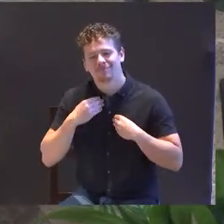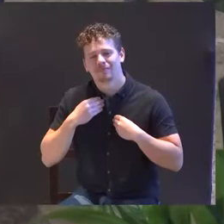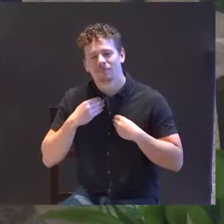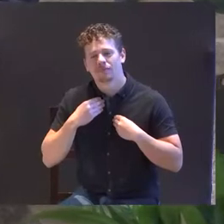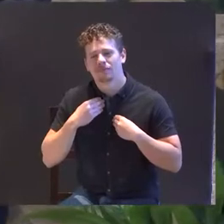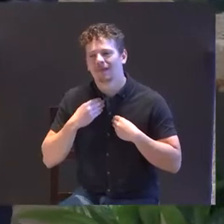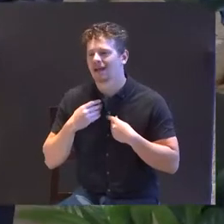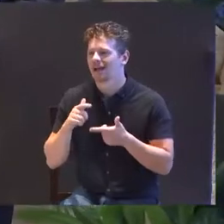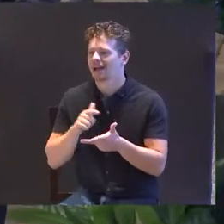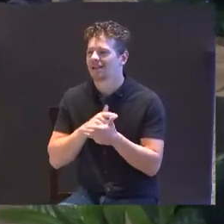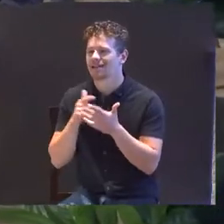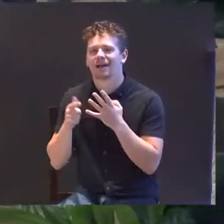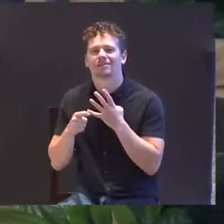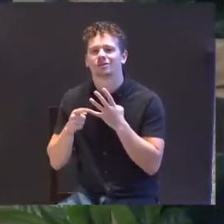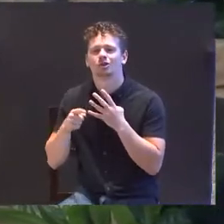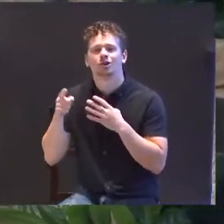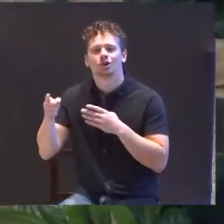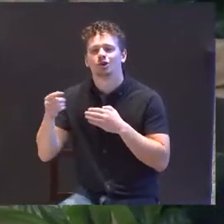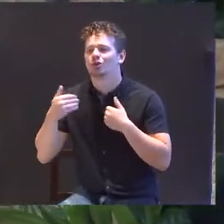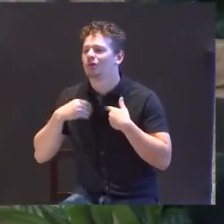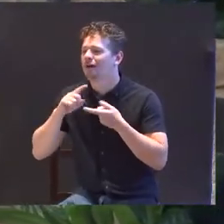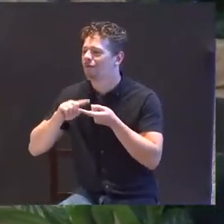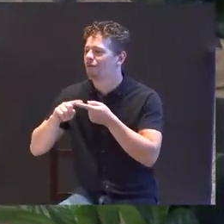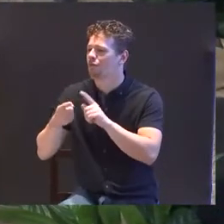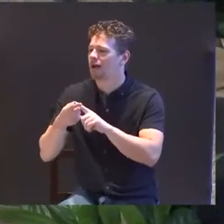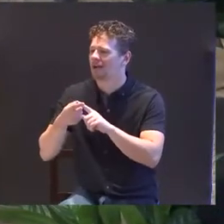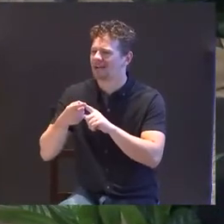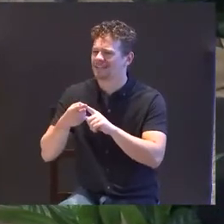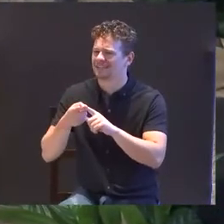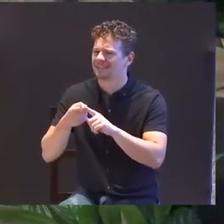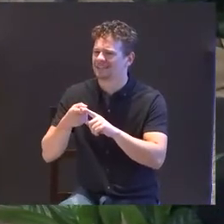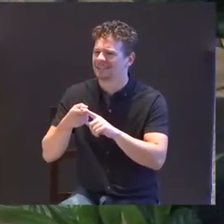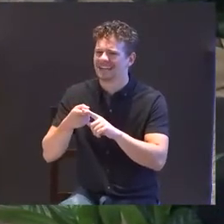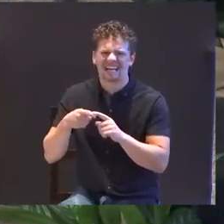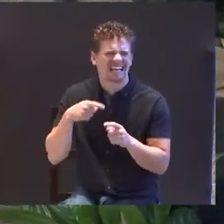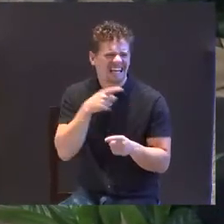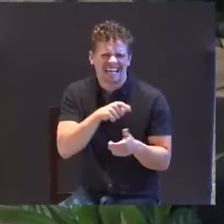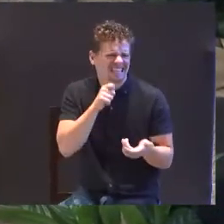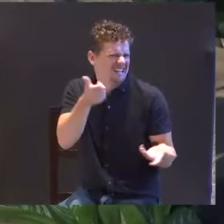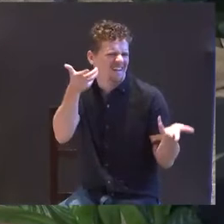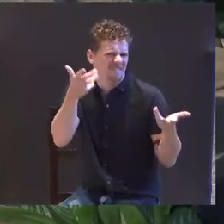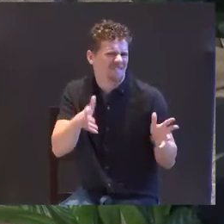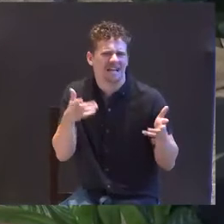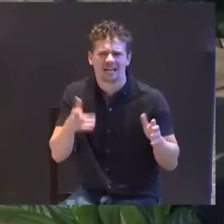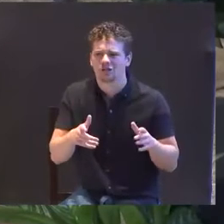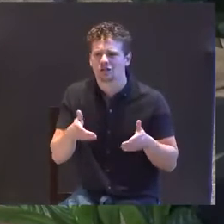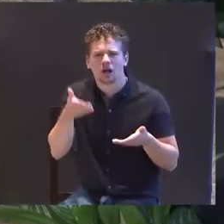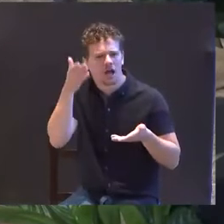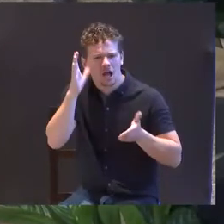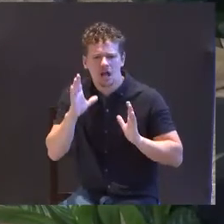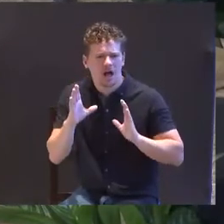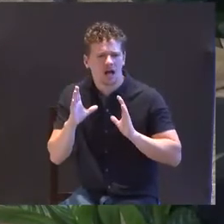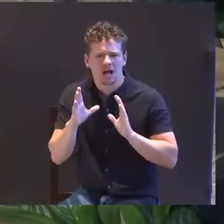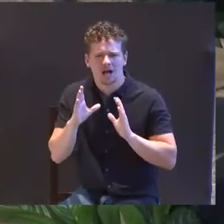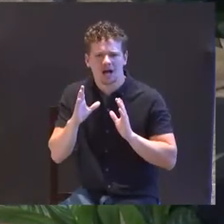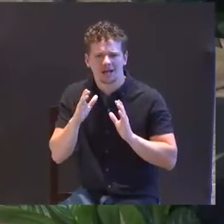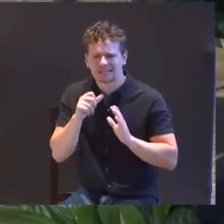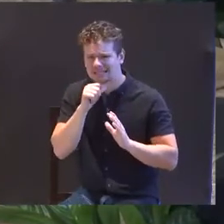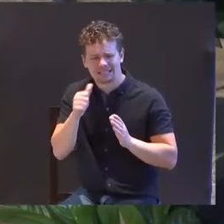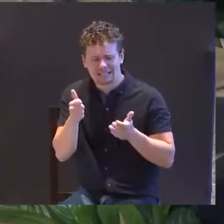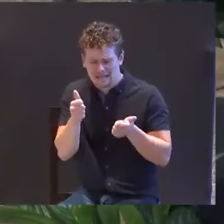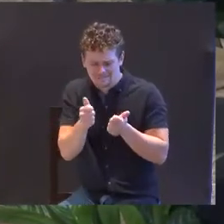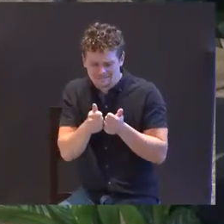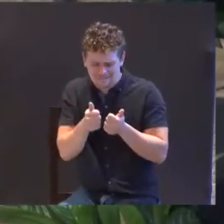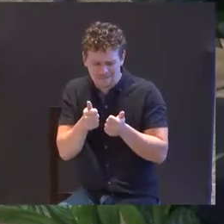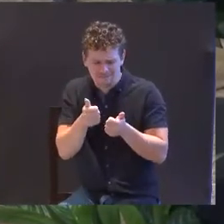has contributed to the world. And he is not through yet. You know, God's not through with him yet. It's amazing